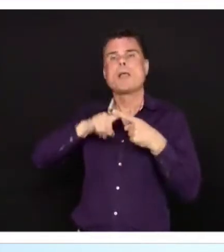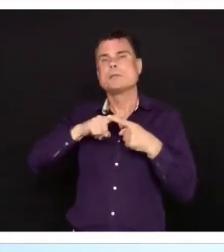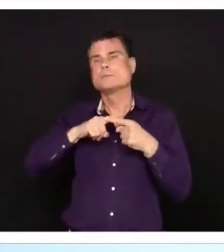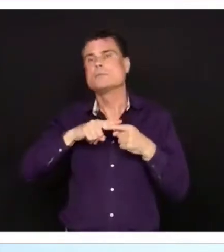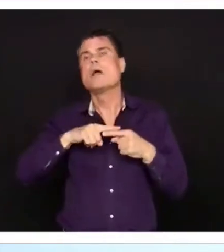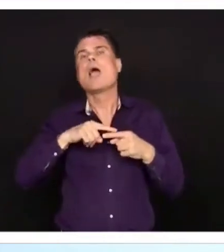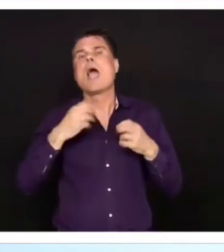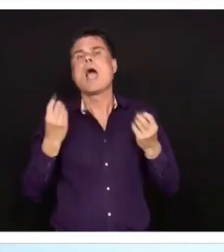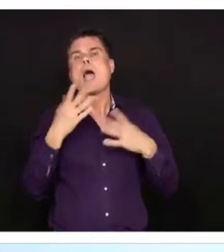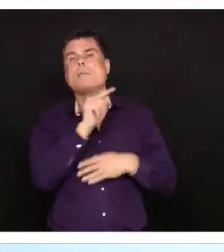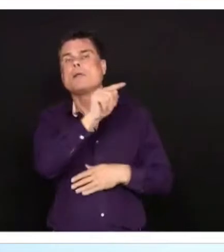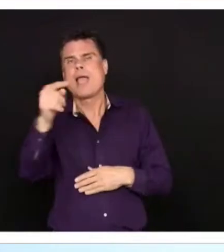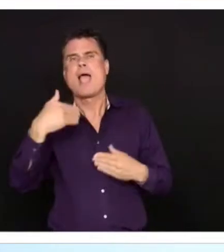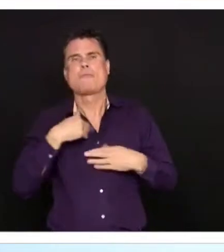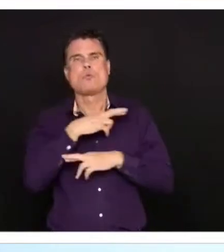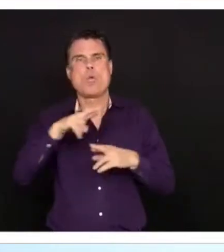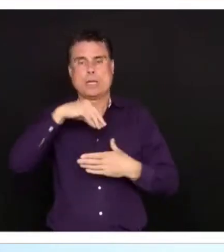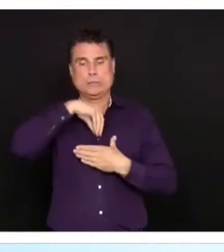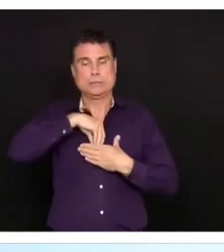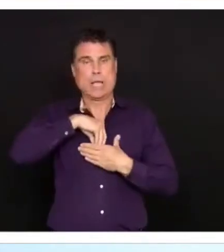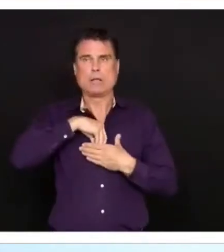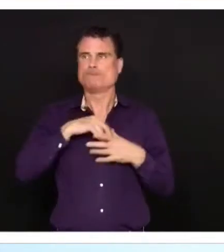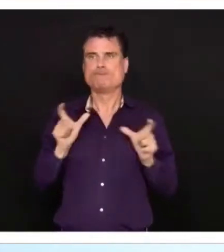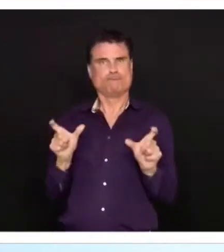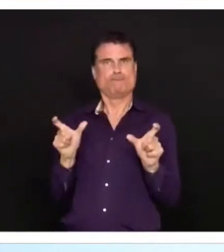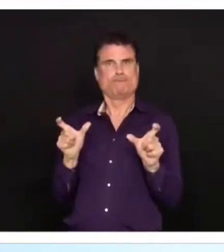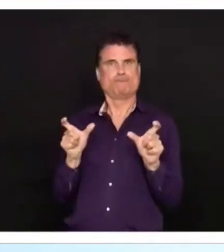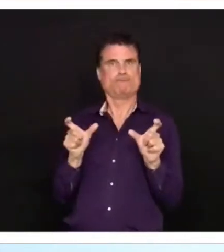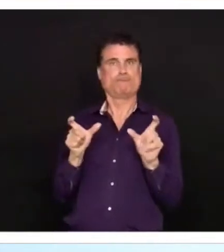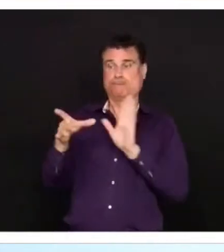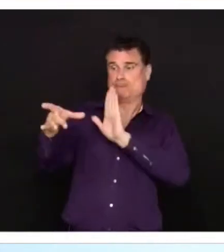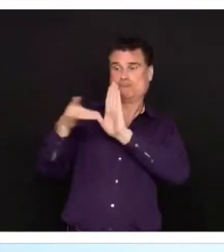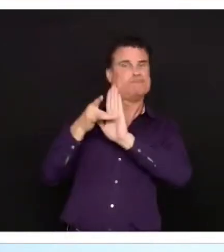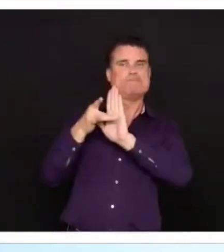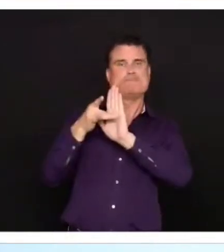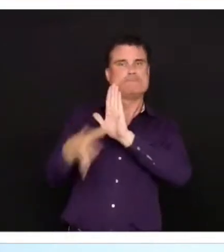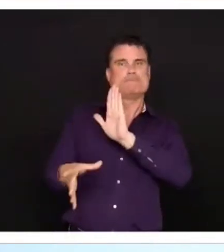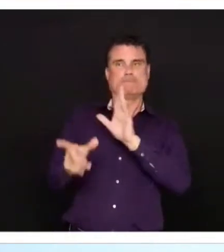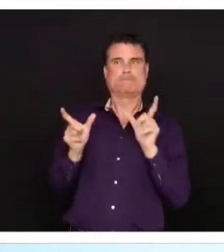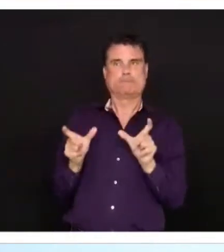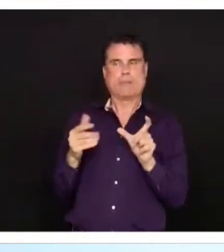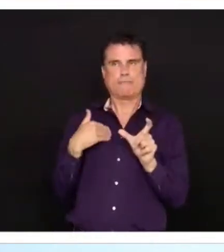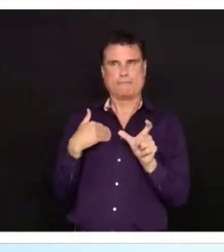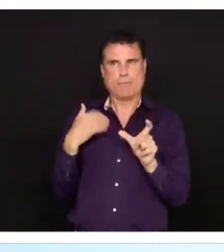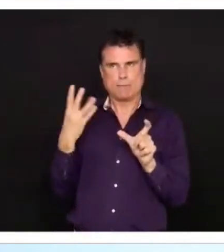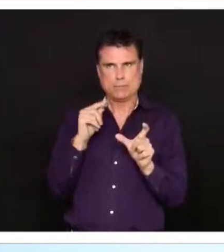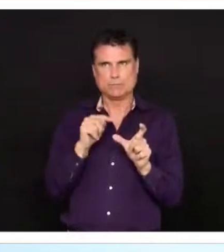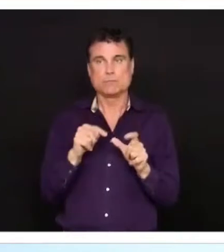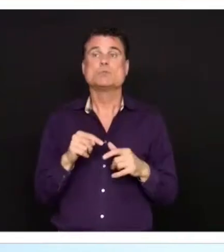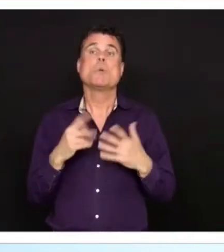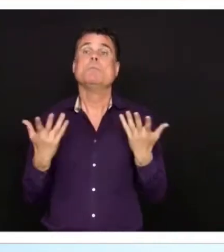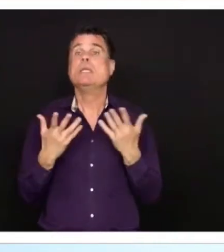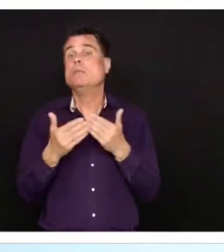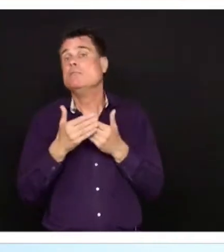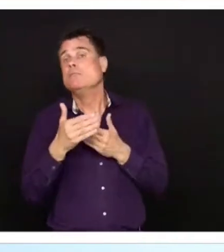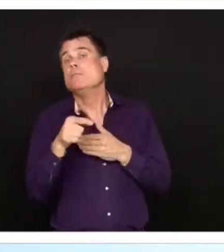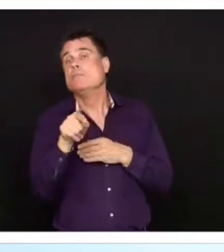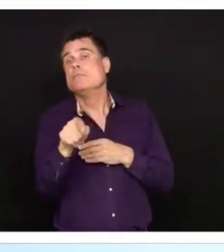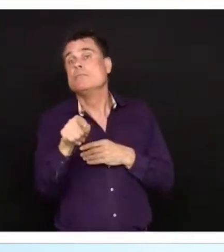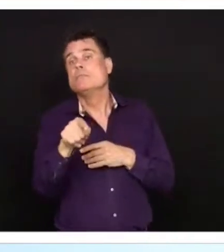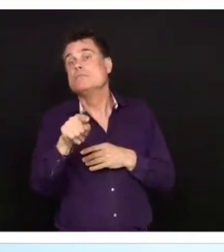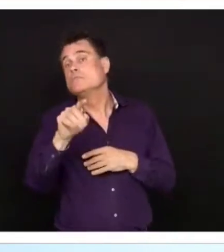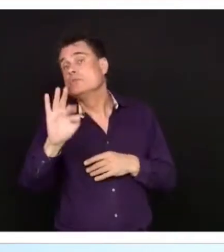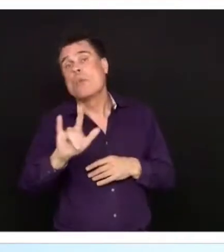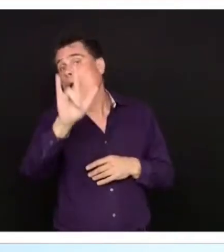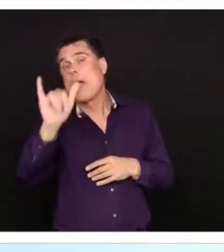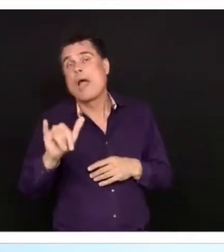up. So if somebody ends up in hospital in July with COVID-19 pneumonia, where did they get it from? And it helps us